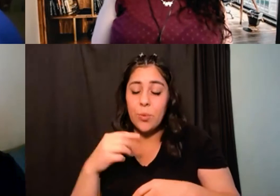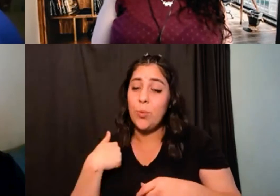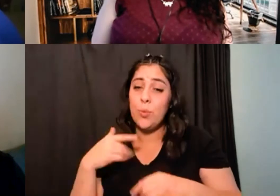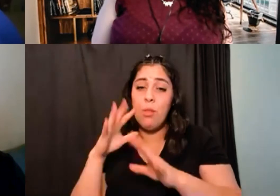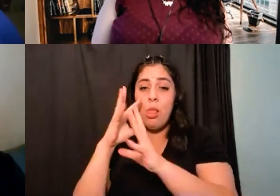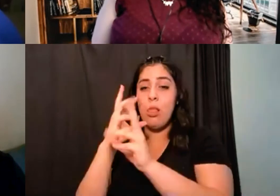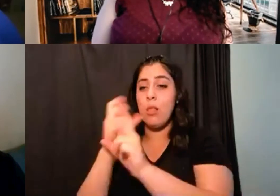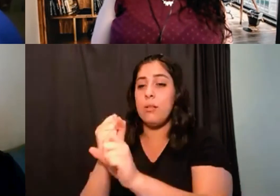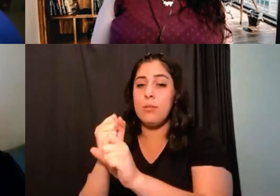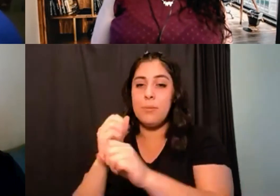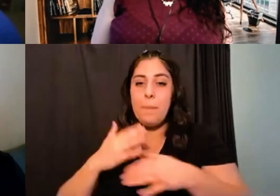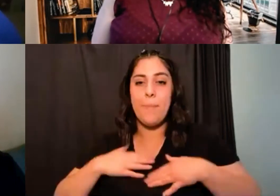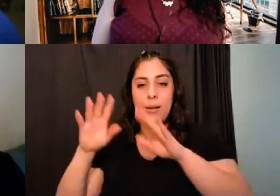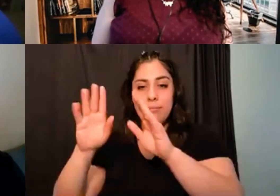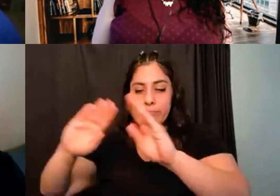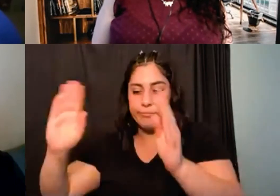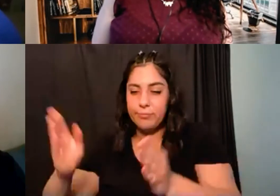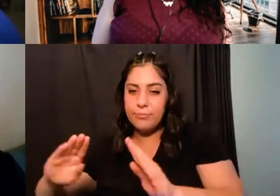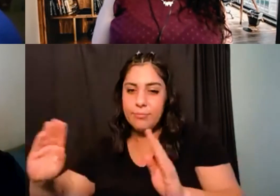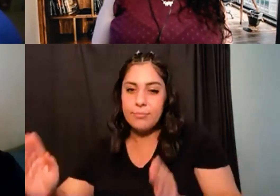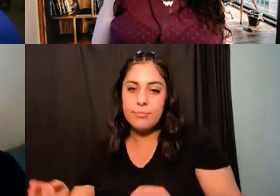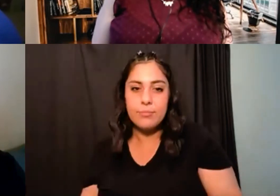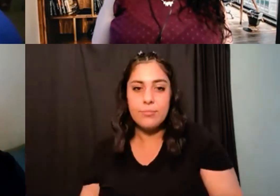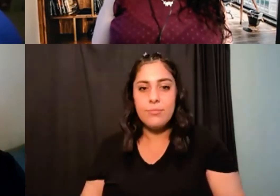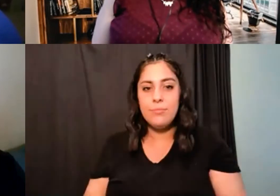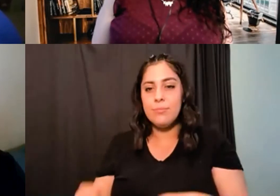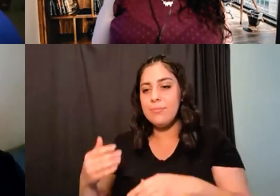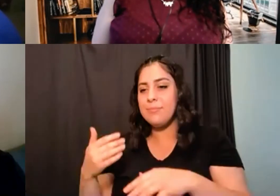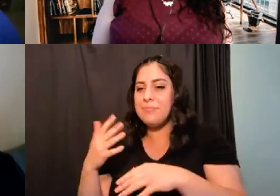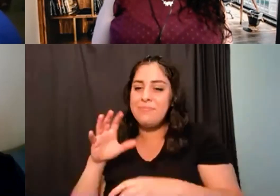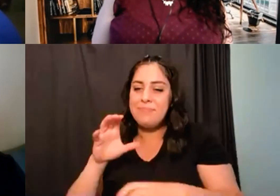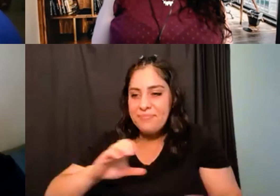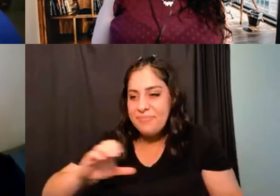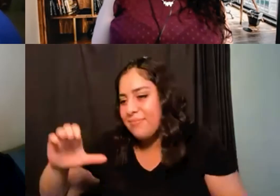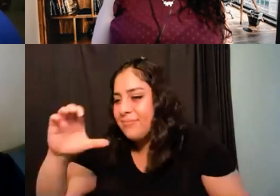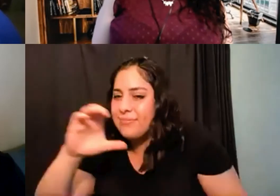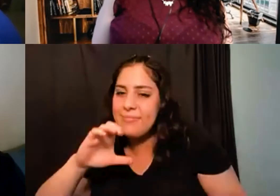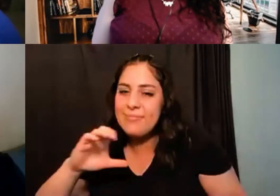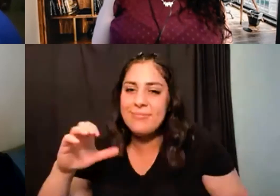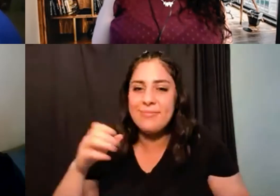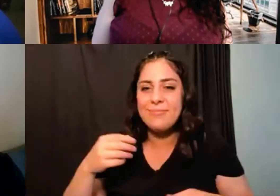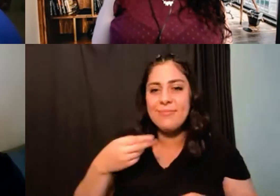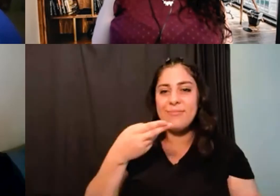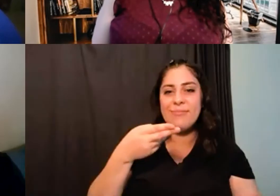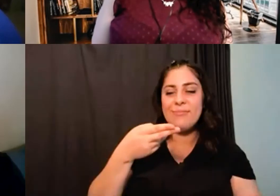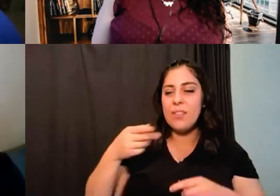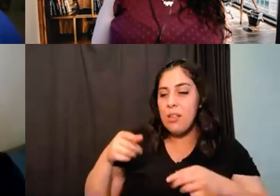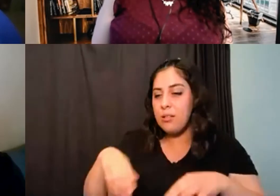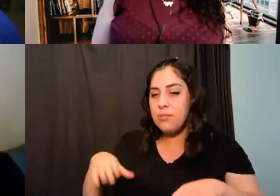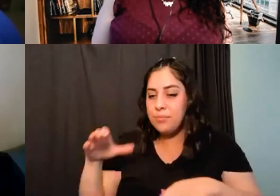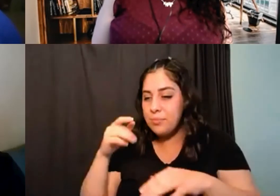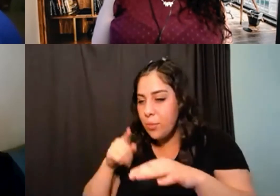me. Foraging in folds and flesh, a hunter-gatherer chooses survival in the abundance of